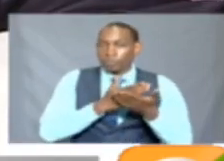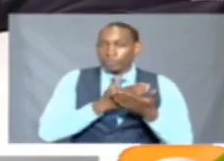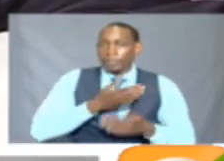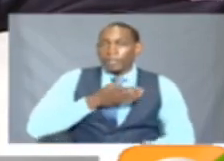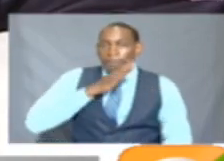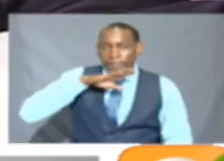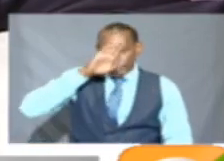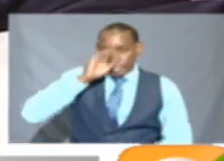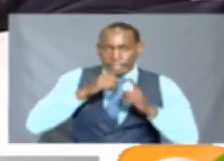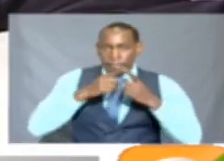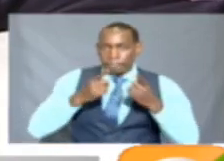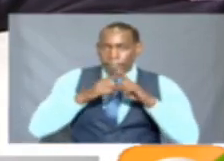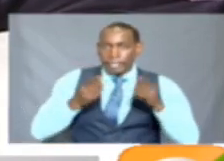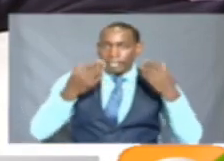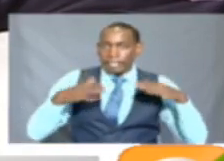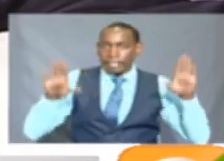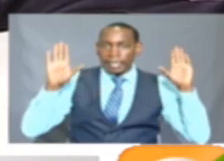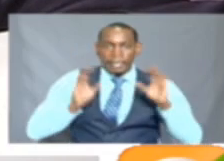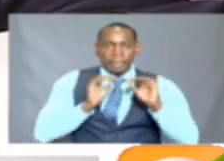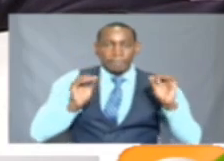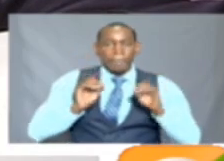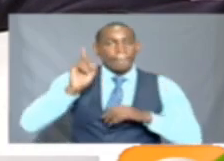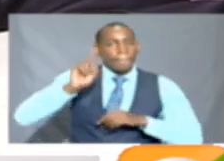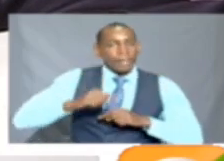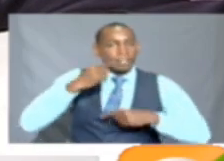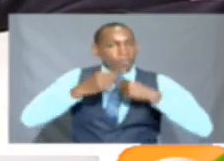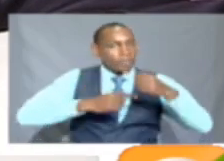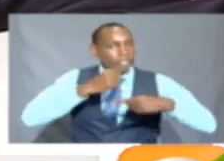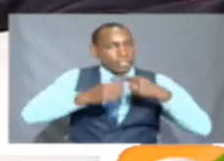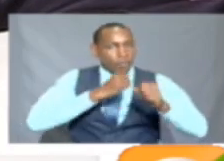up. We have to do it. Yeah.